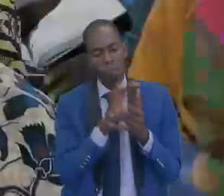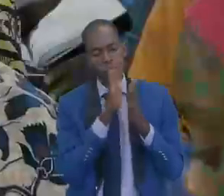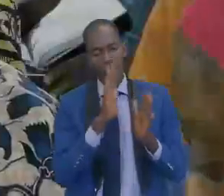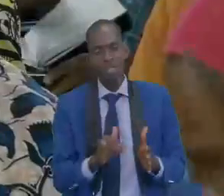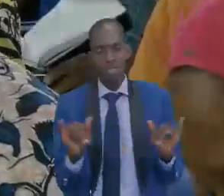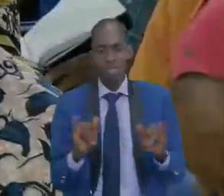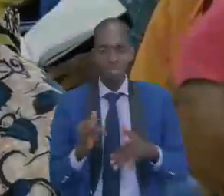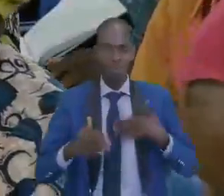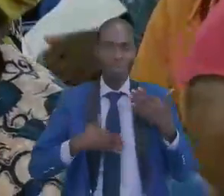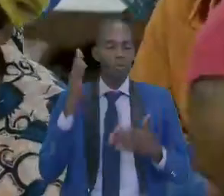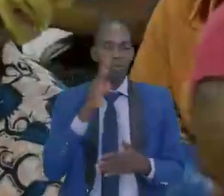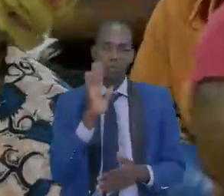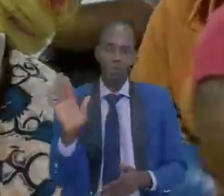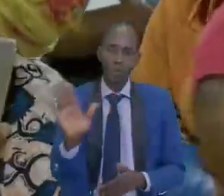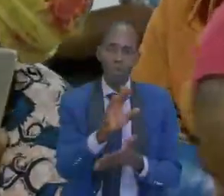Jesus' name.